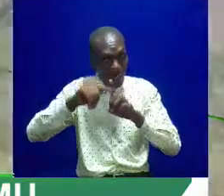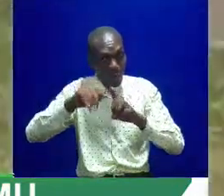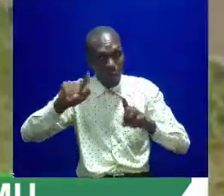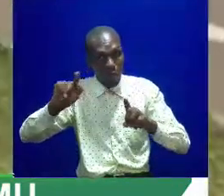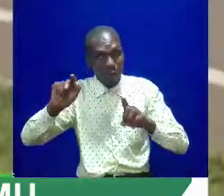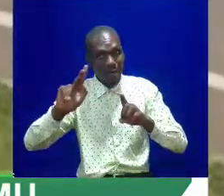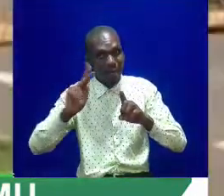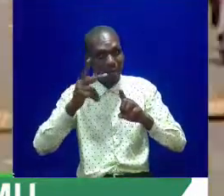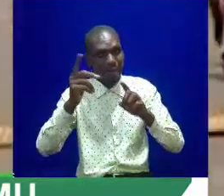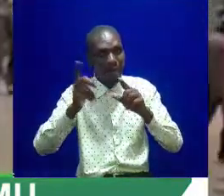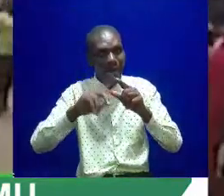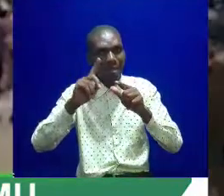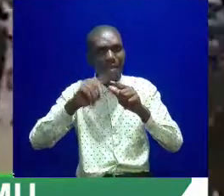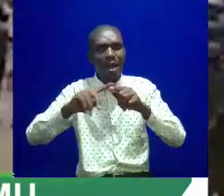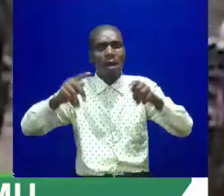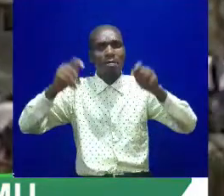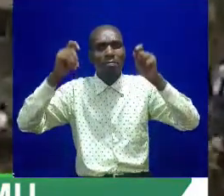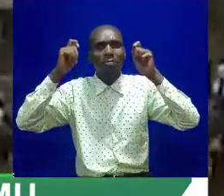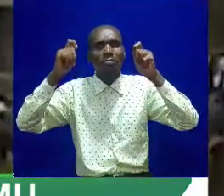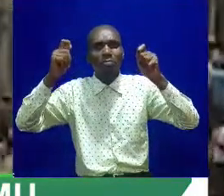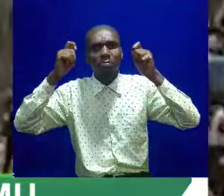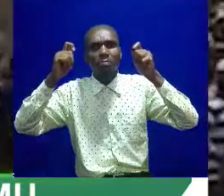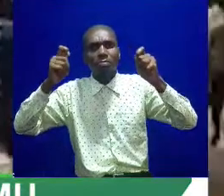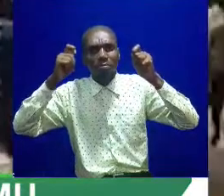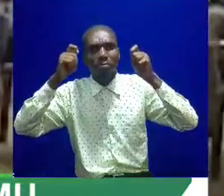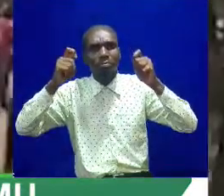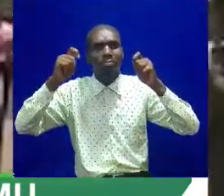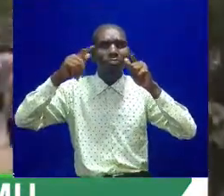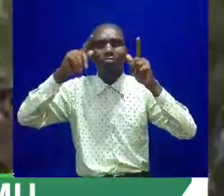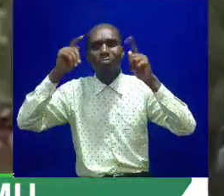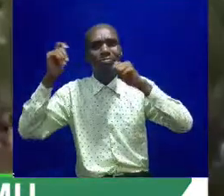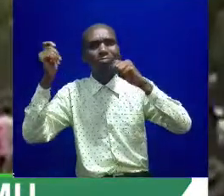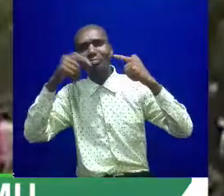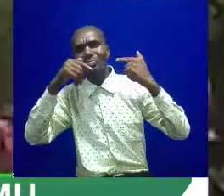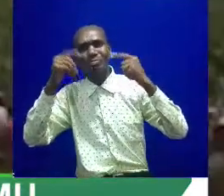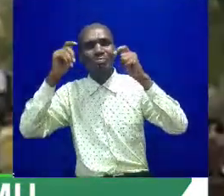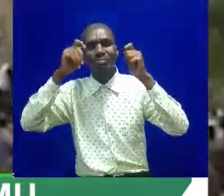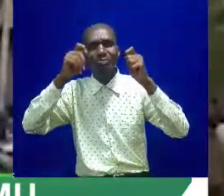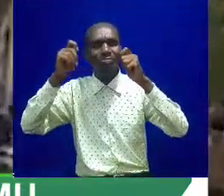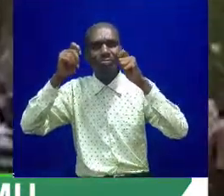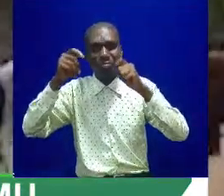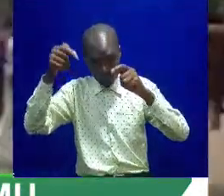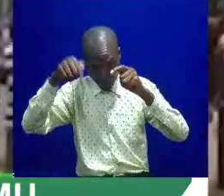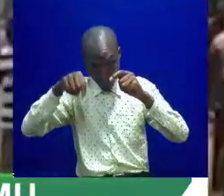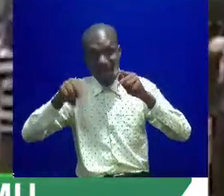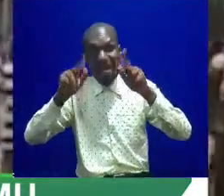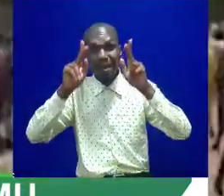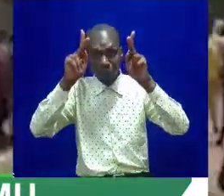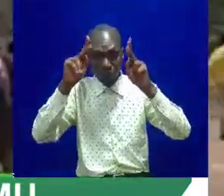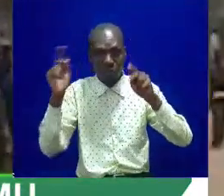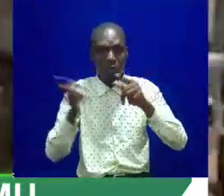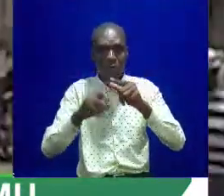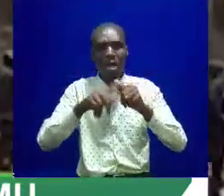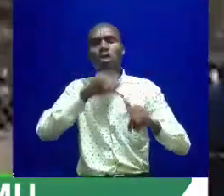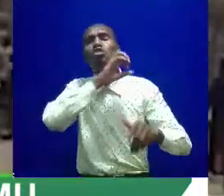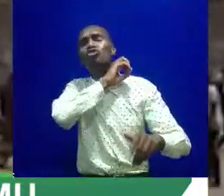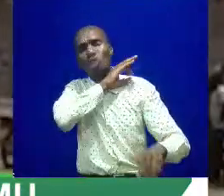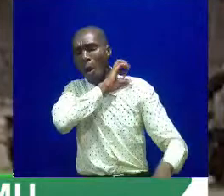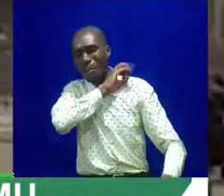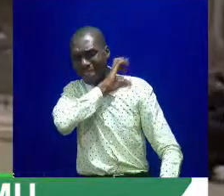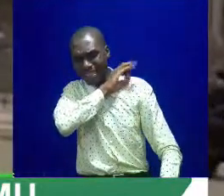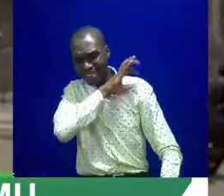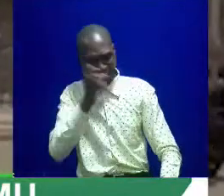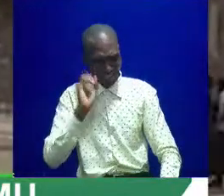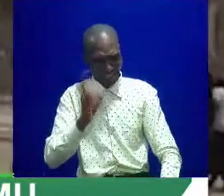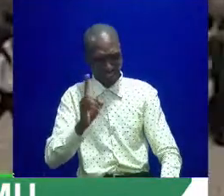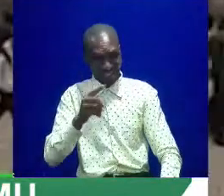robe sokya na gokoro kurobekana akorwa se chinse mo chia kondele ocha gatigati yo mucho Kisumu askiri bakwe murunganeri ya